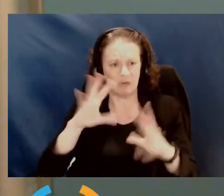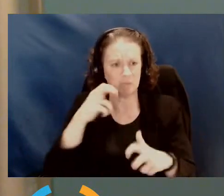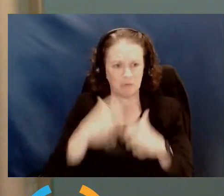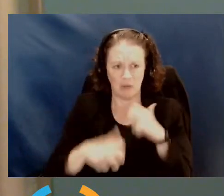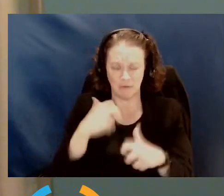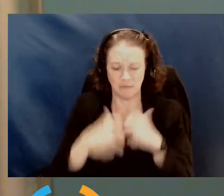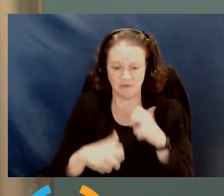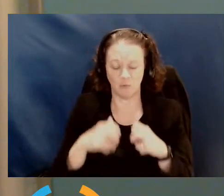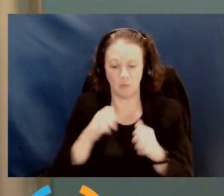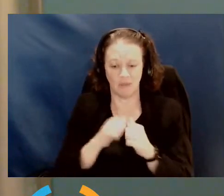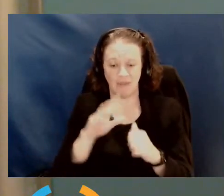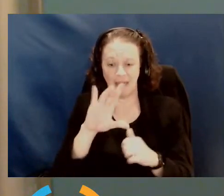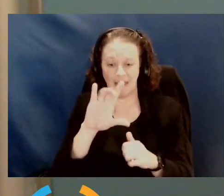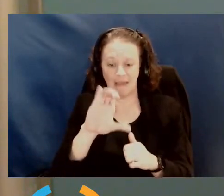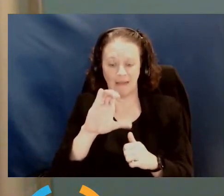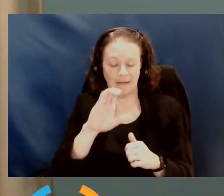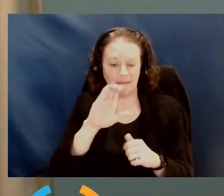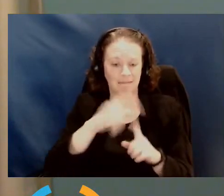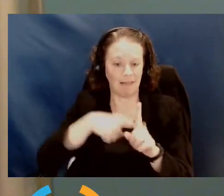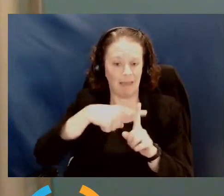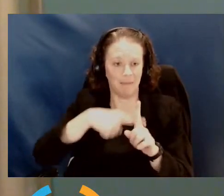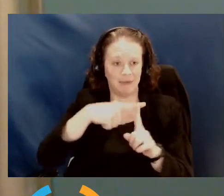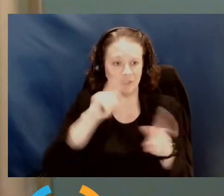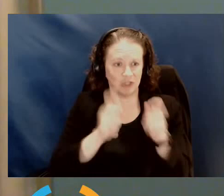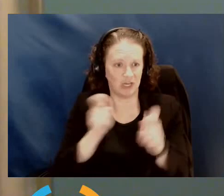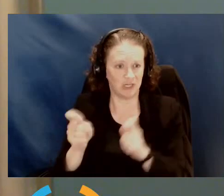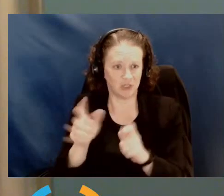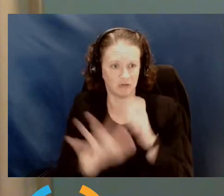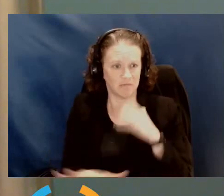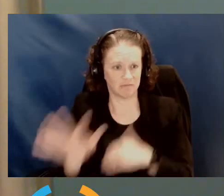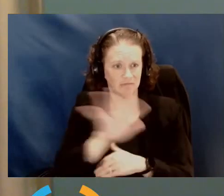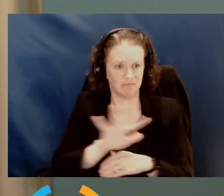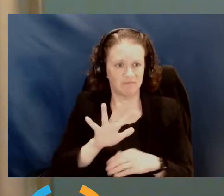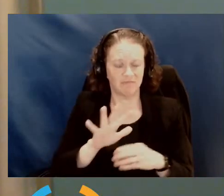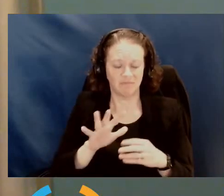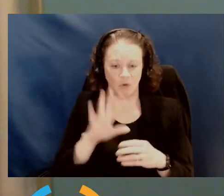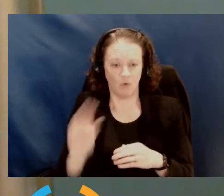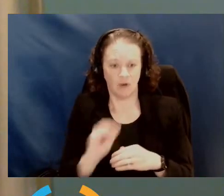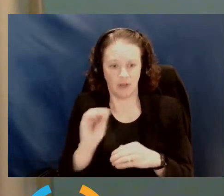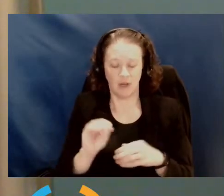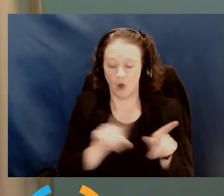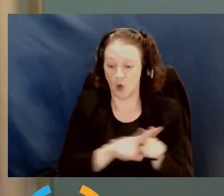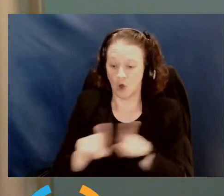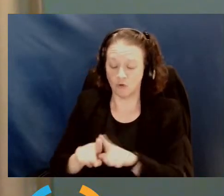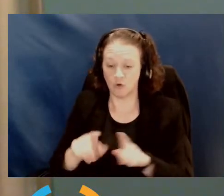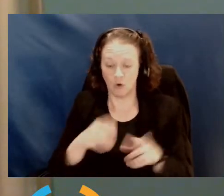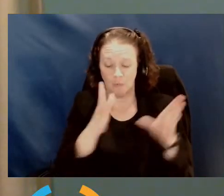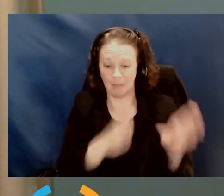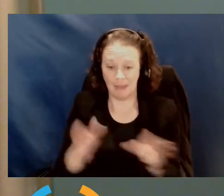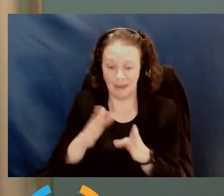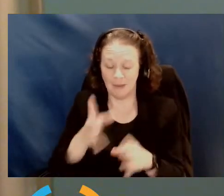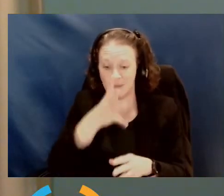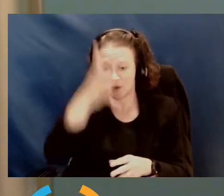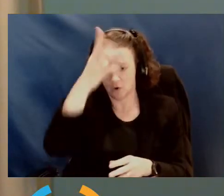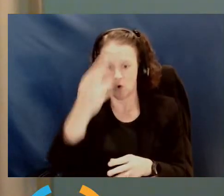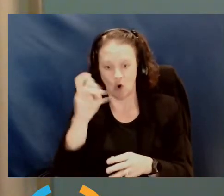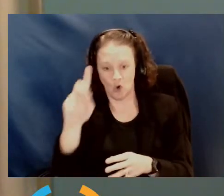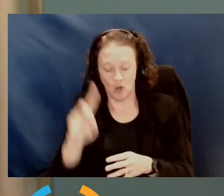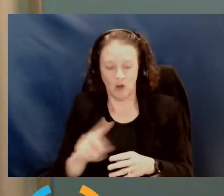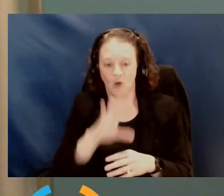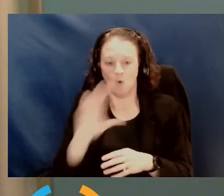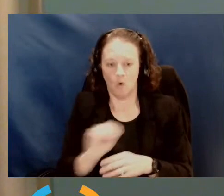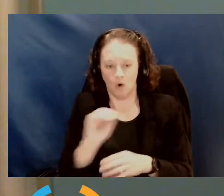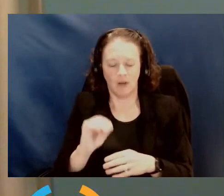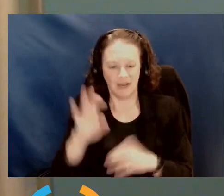who are making sure that our democratic freedoms include reproductive freedoms. And the Oregon State Firefighters Council, the Oregon Education